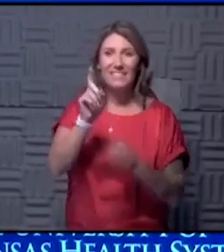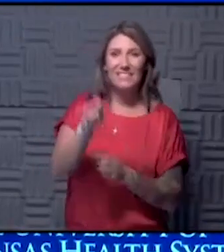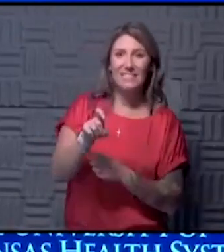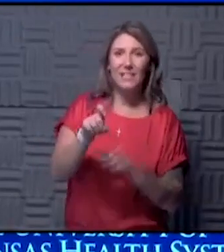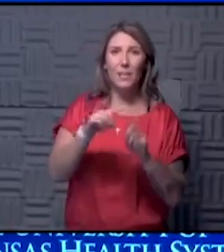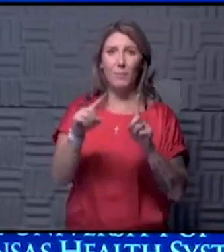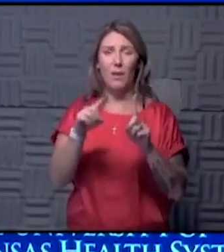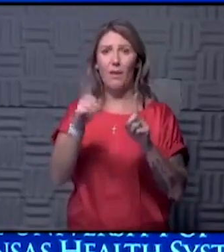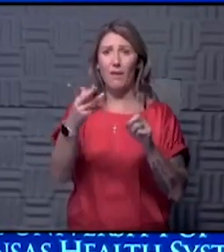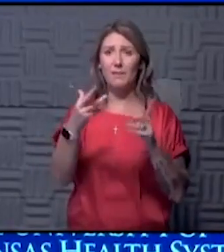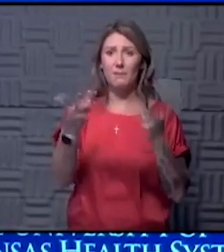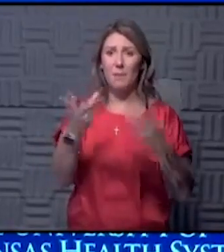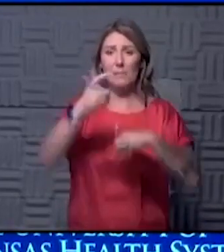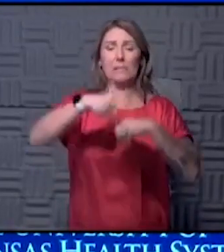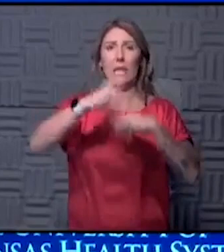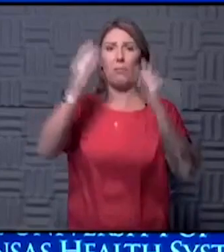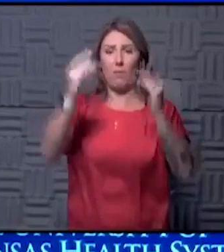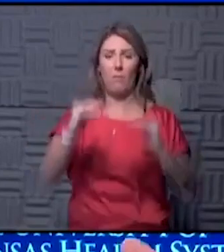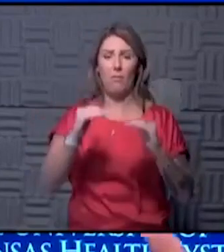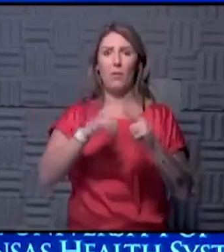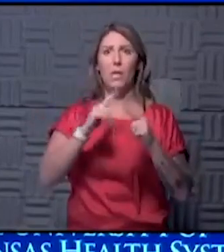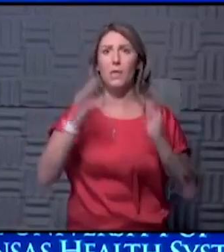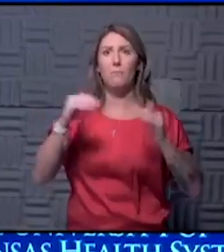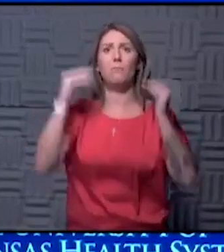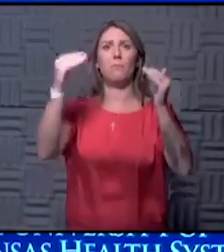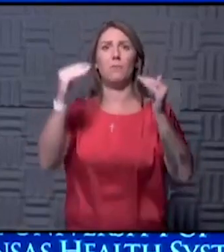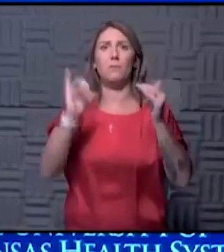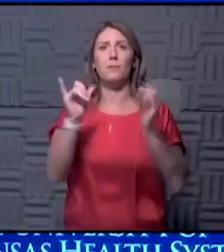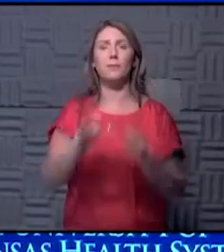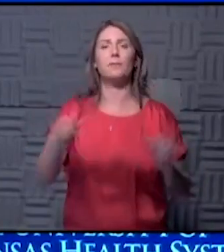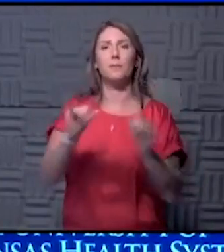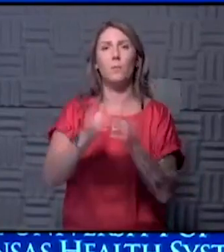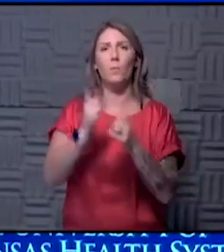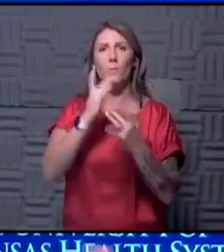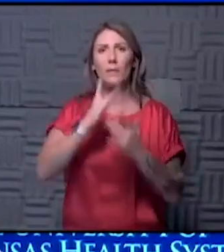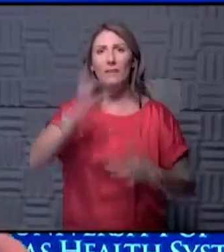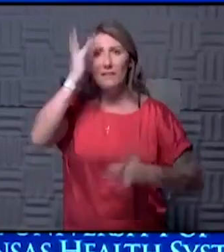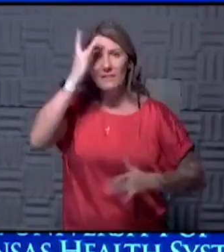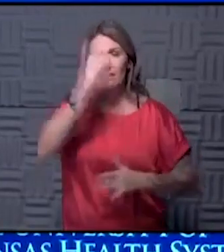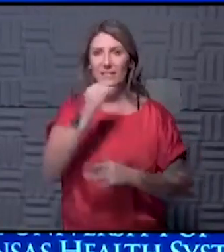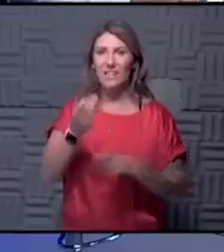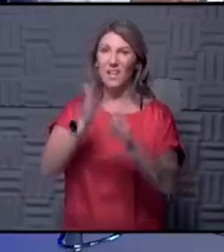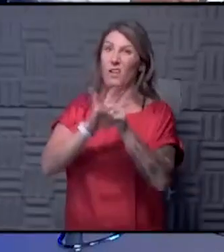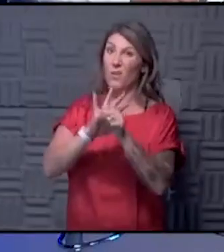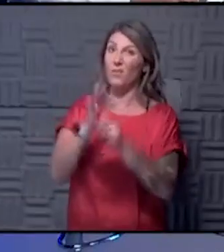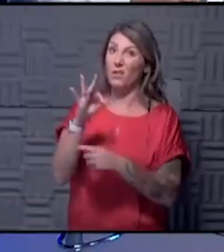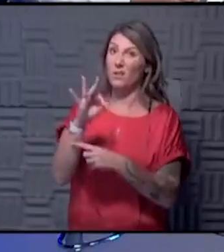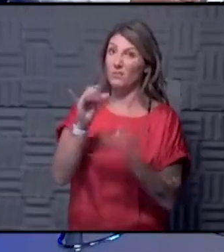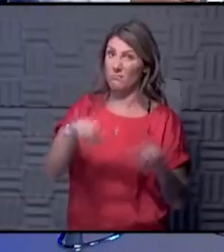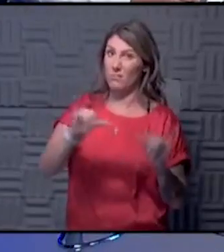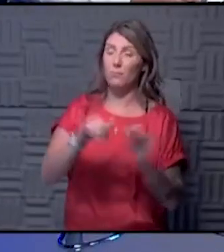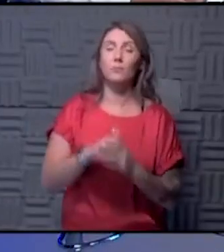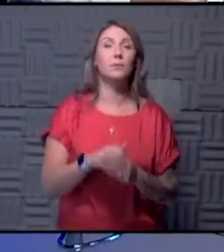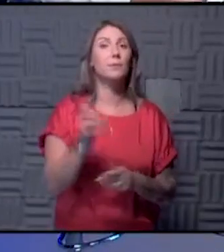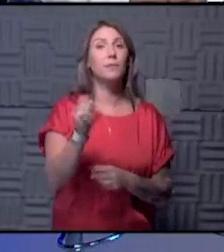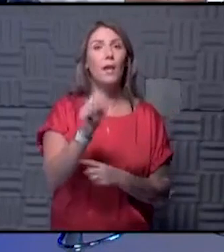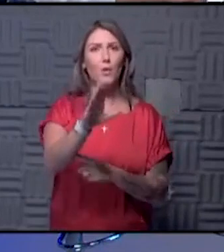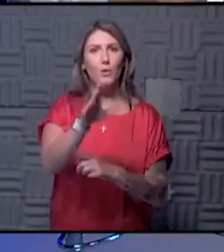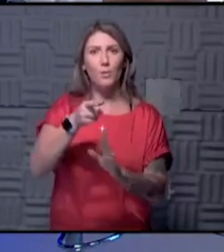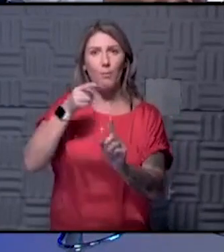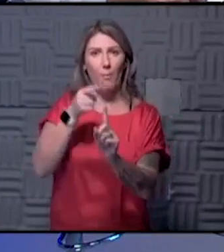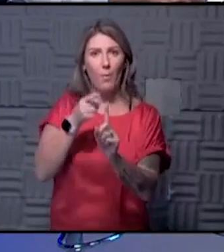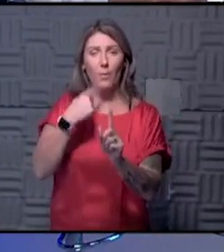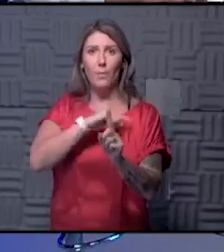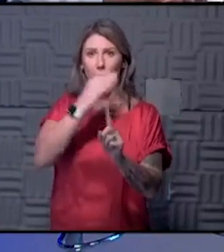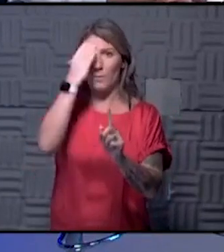periods where it drops and then it bounces back up again. Again, that's pretty common in disease and certainly common in COVID-19 data. Yeah, and I think to your point, we